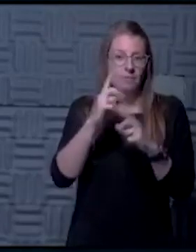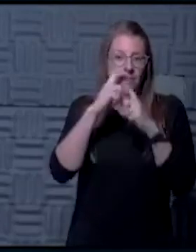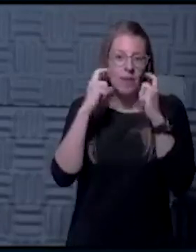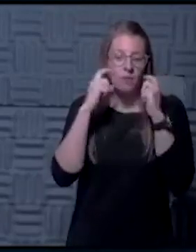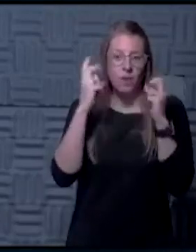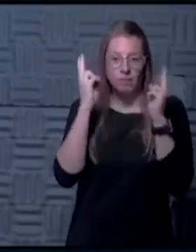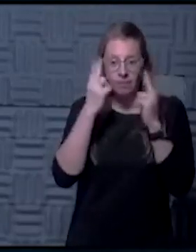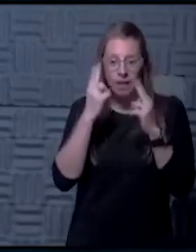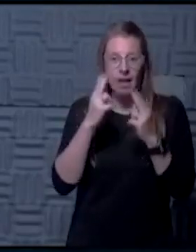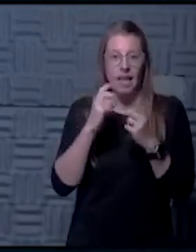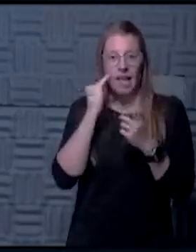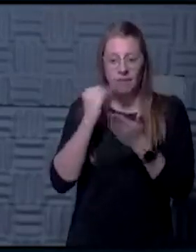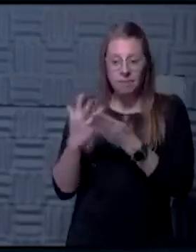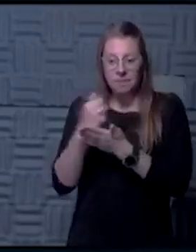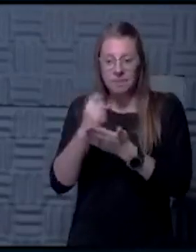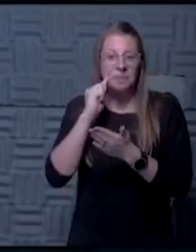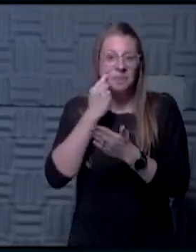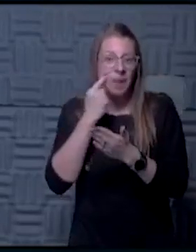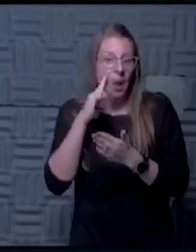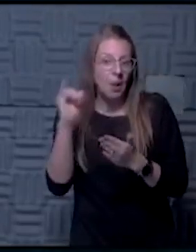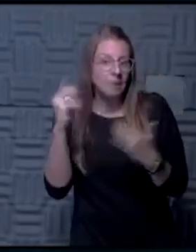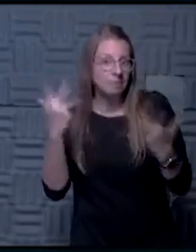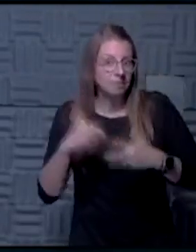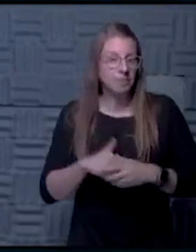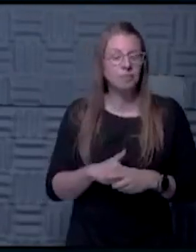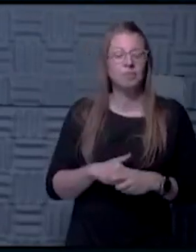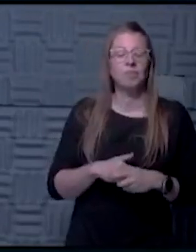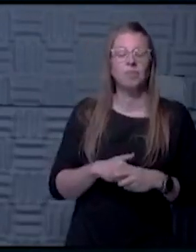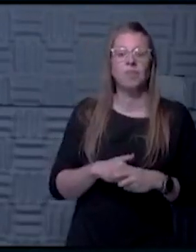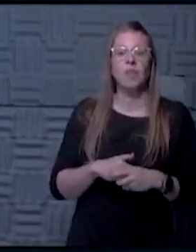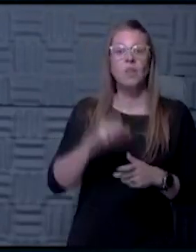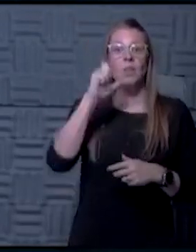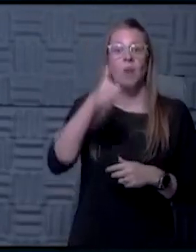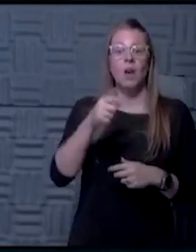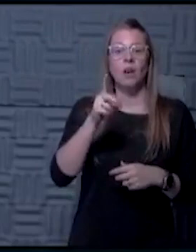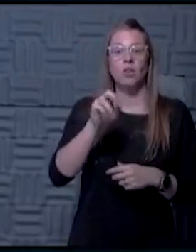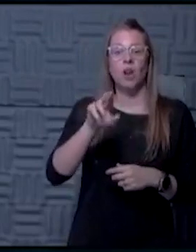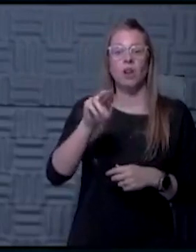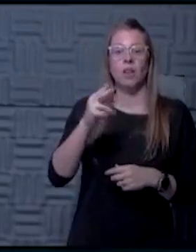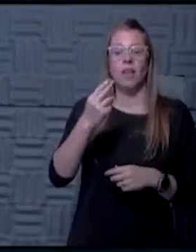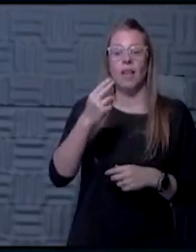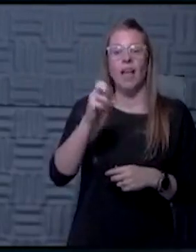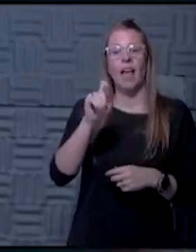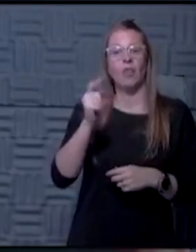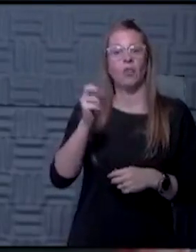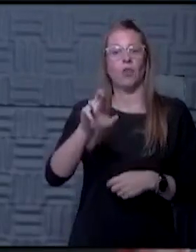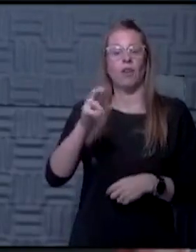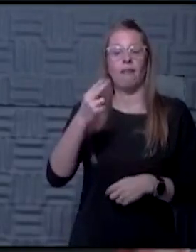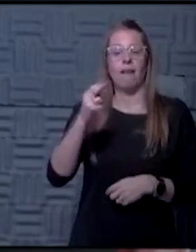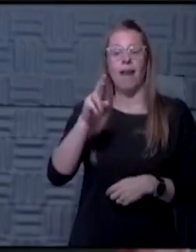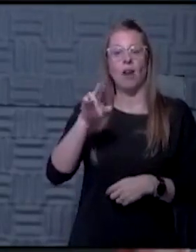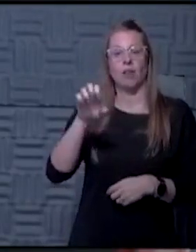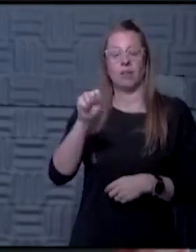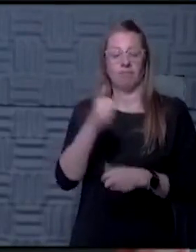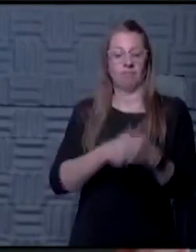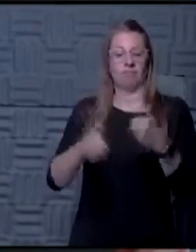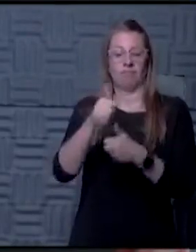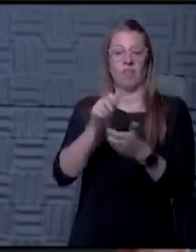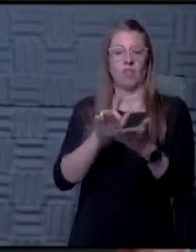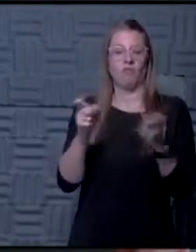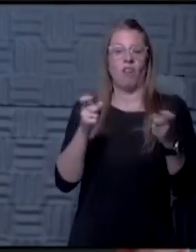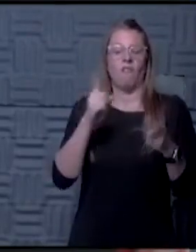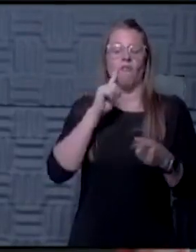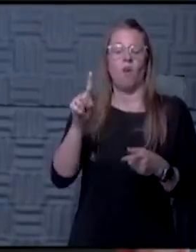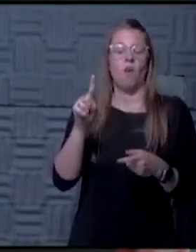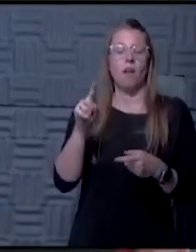going to trick or treat, what you look like. So we'll be looking forward to those. Tomorrow, Dr. Heather Harris, who's the medical director of our HaysMed campus, joins to talk